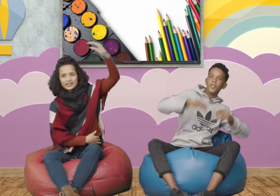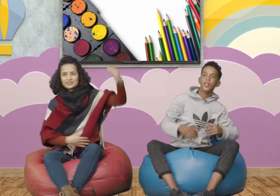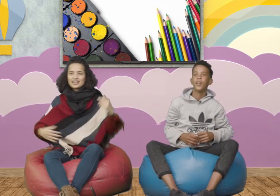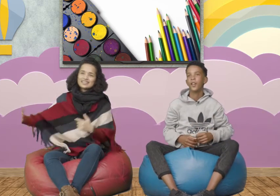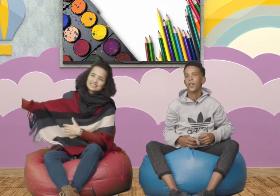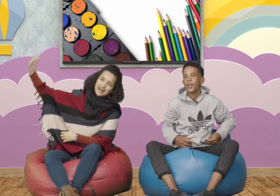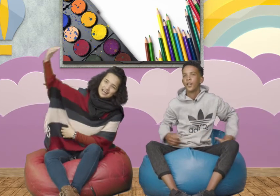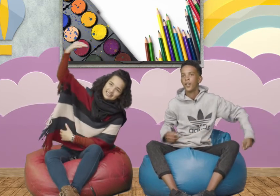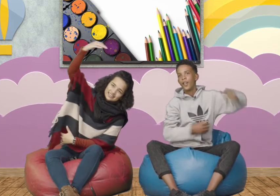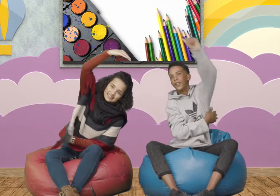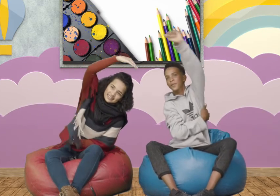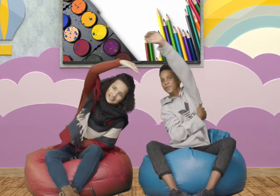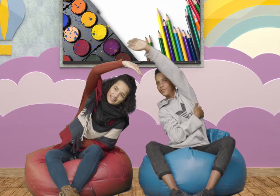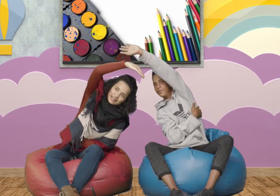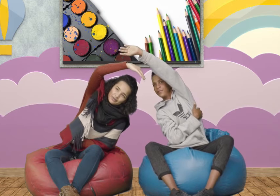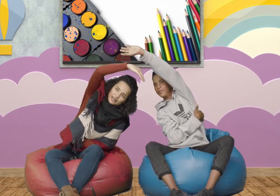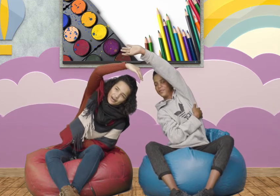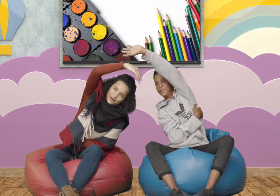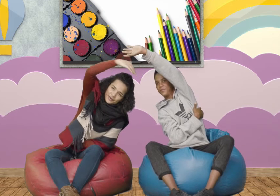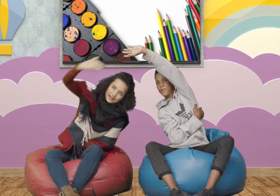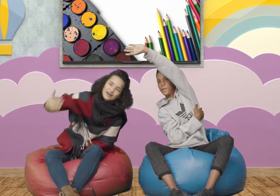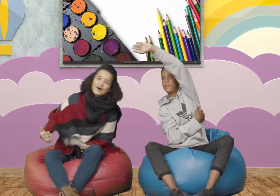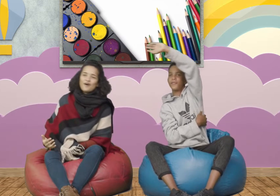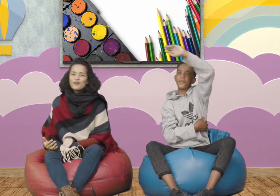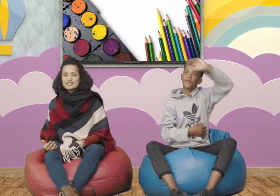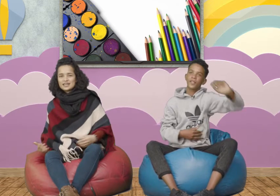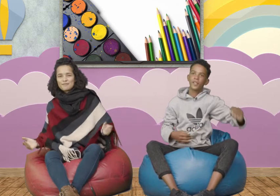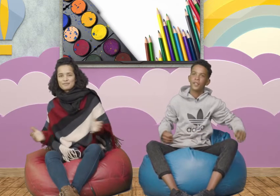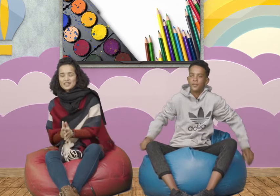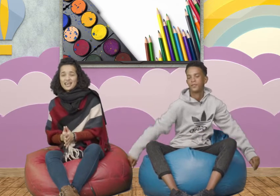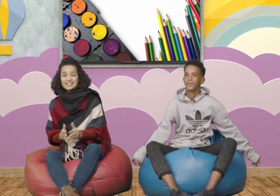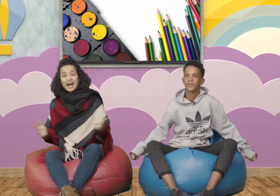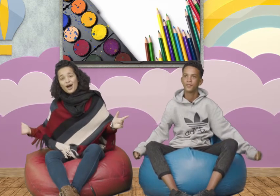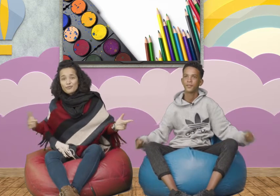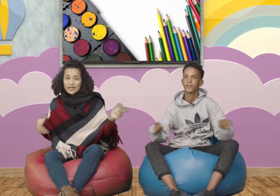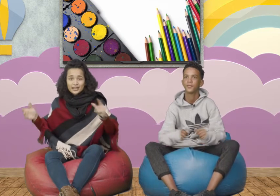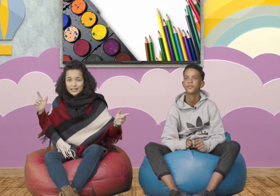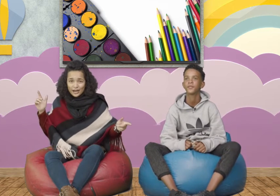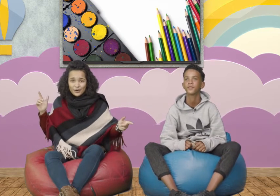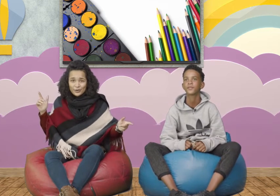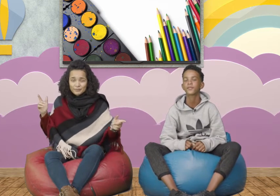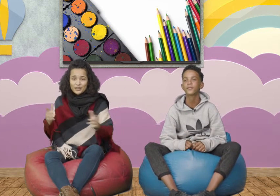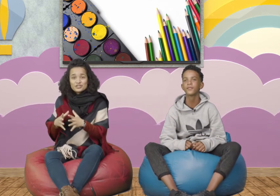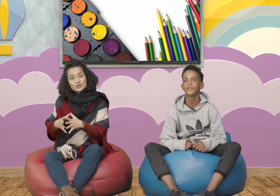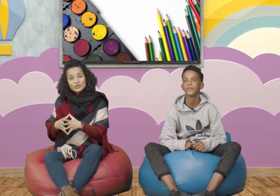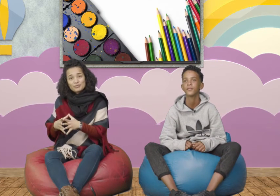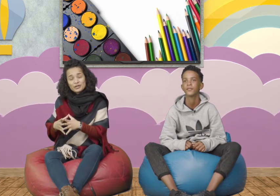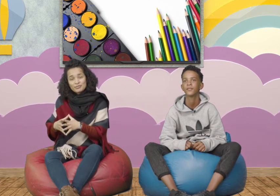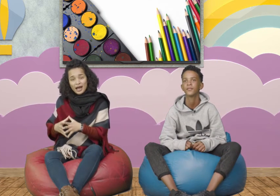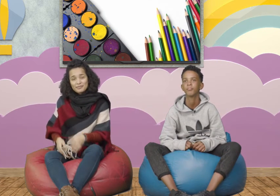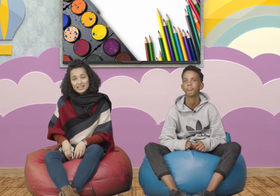Okay, to the other side. And there we go. Awesome. Now we are going to go to